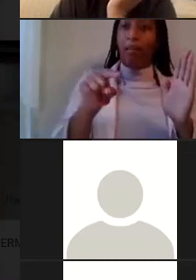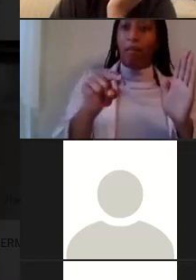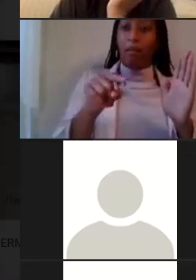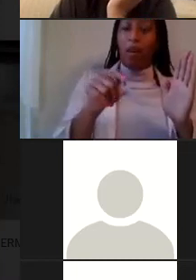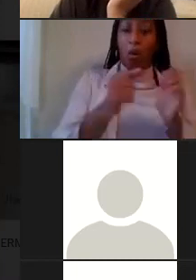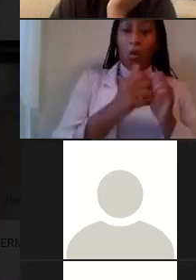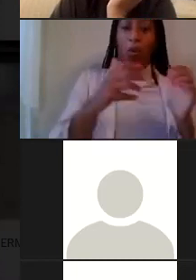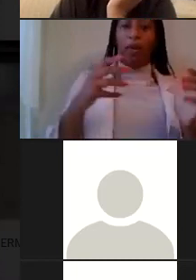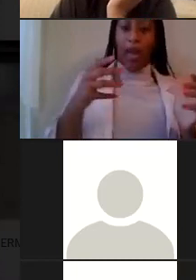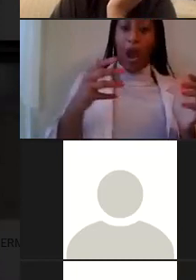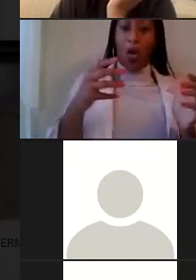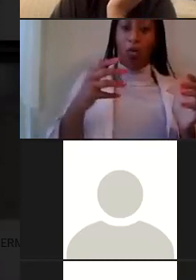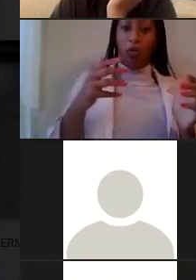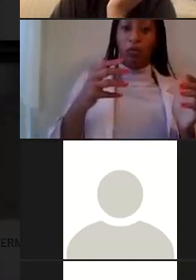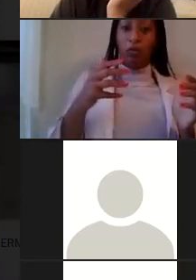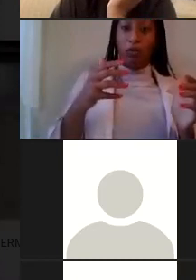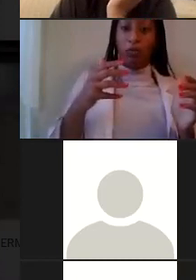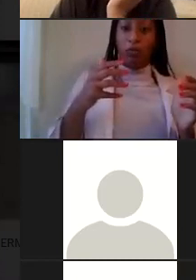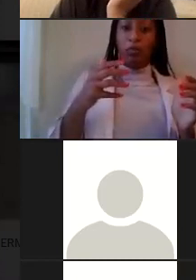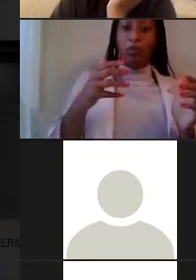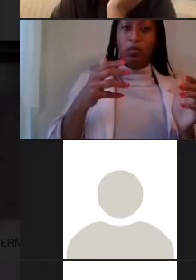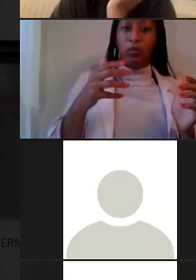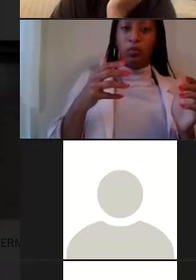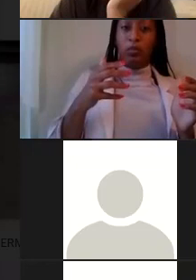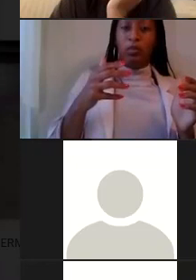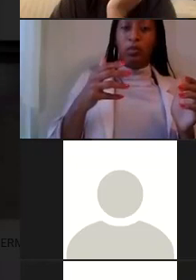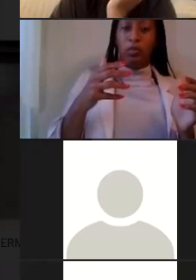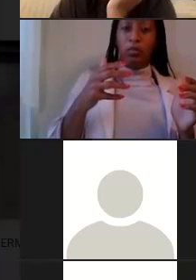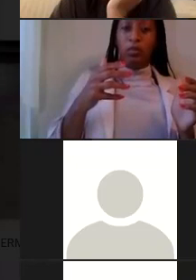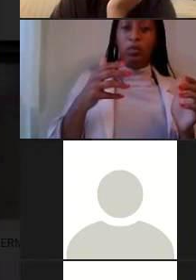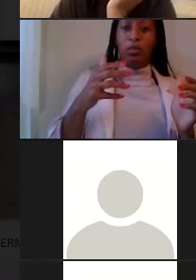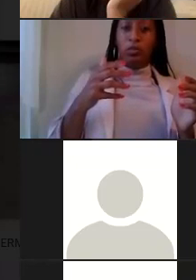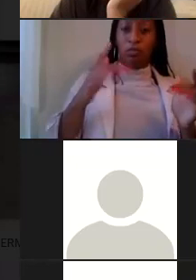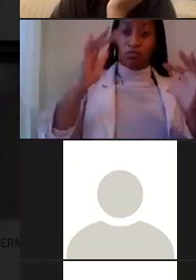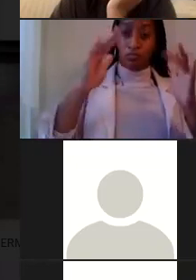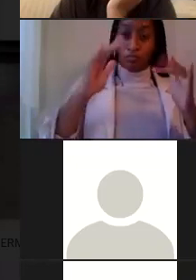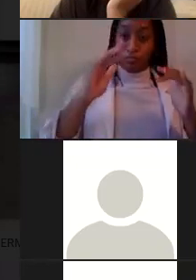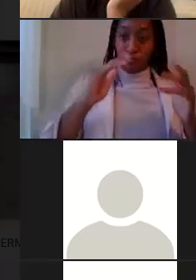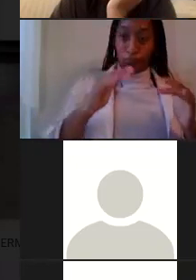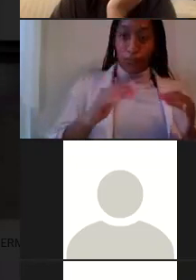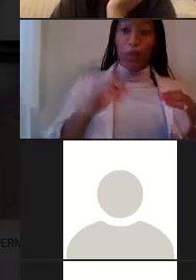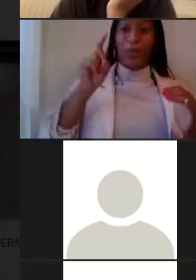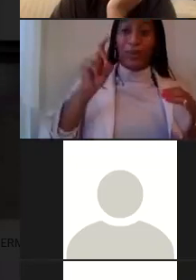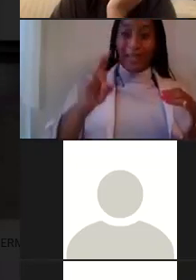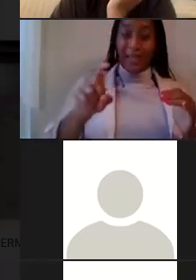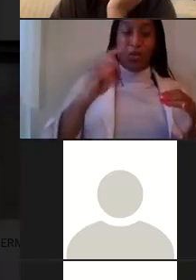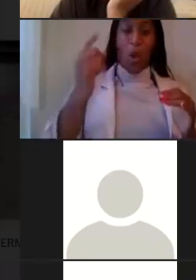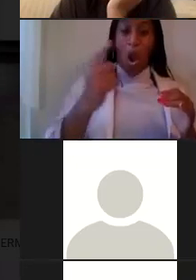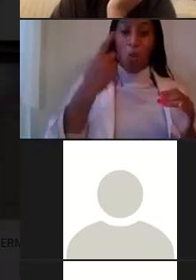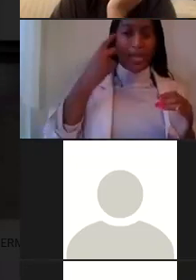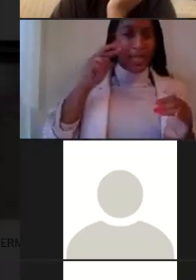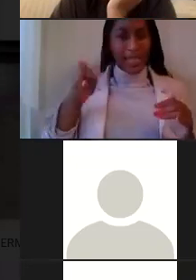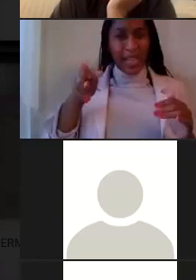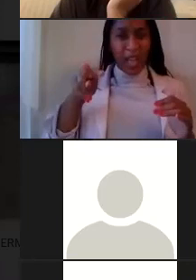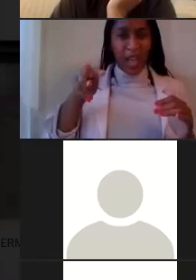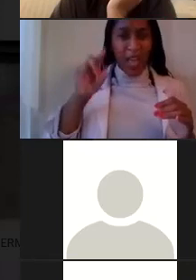liquid, you have to remove heat, so you must provide the negative sign. Otherwise, this is going to come out positive, and you'll be telling me that